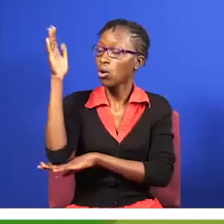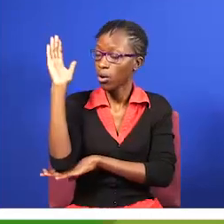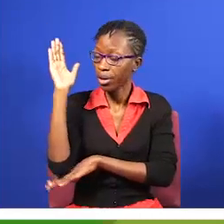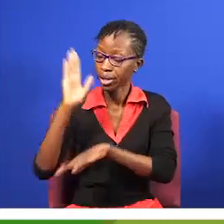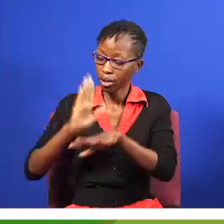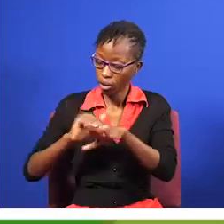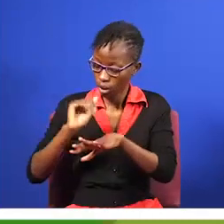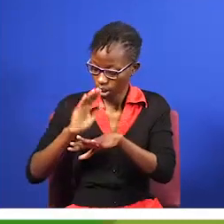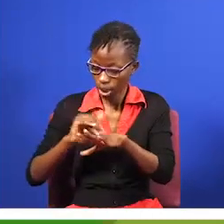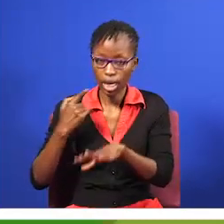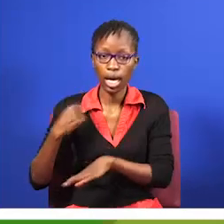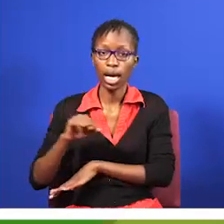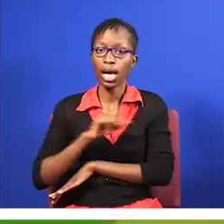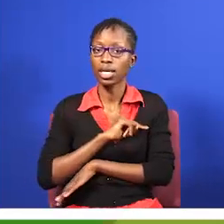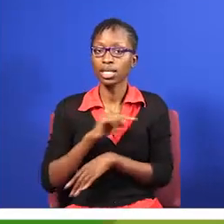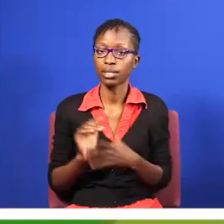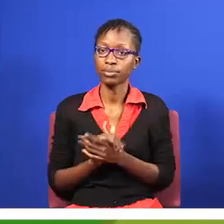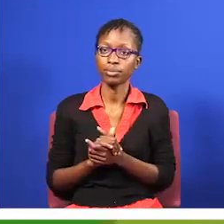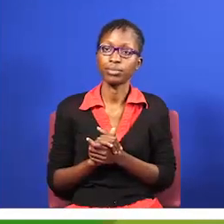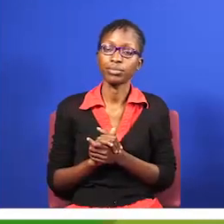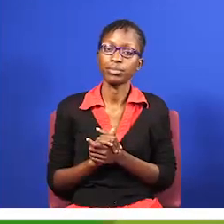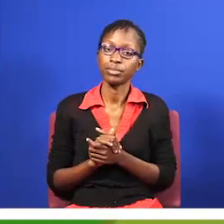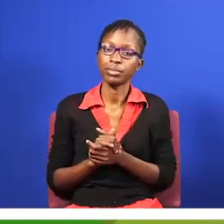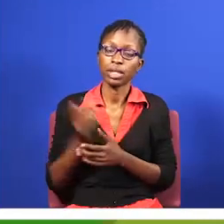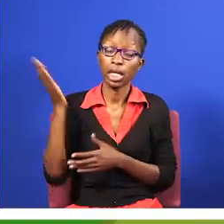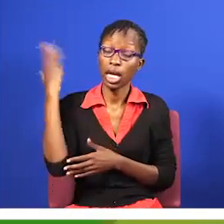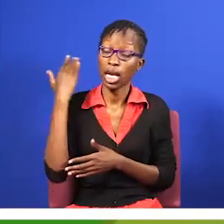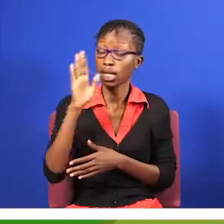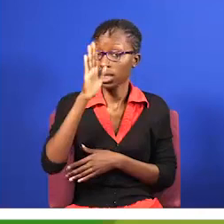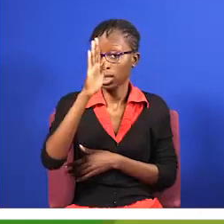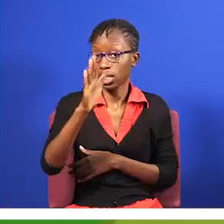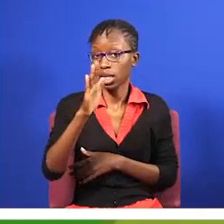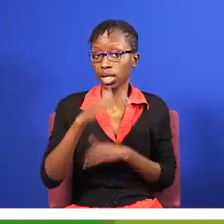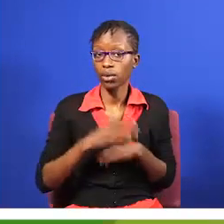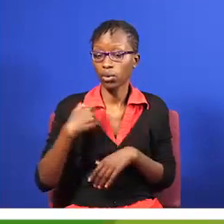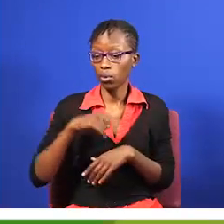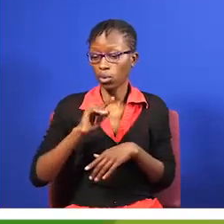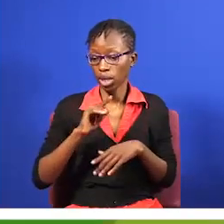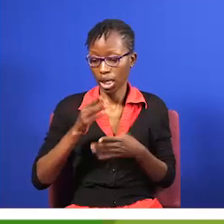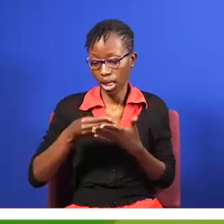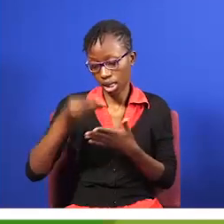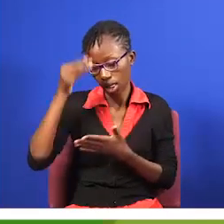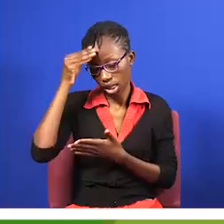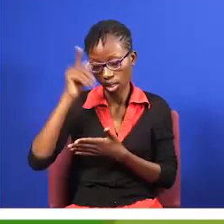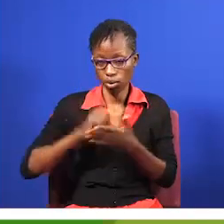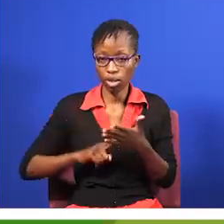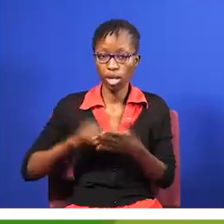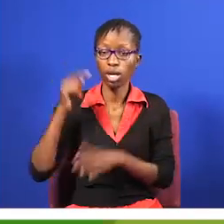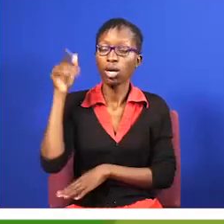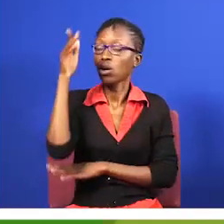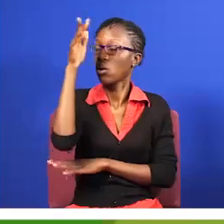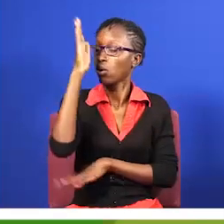God is calling us. And last Sunday, we learned that